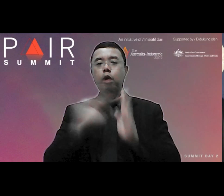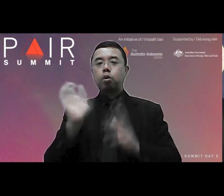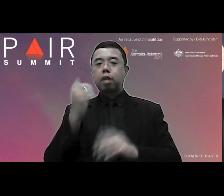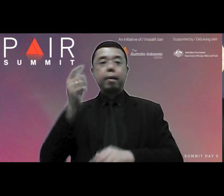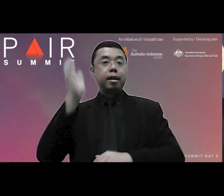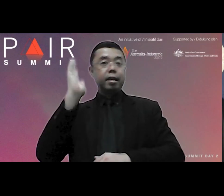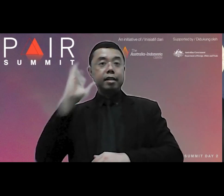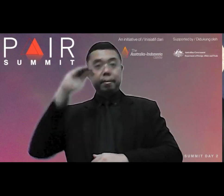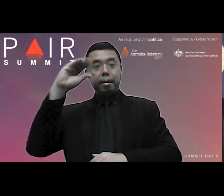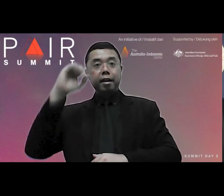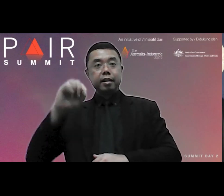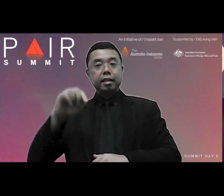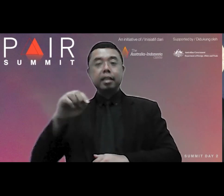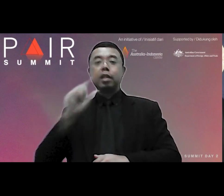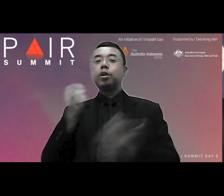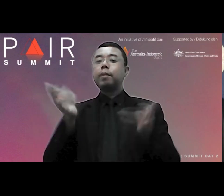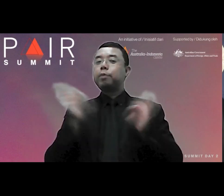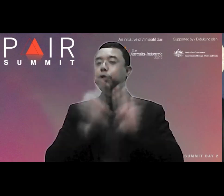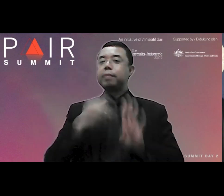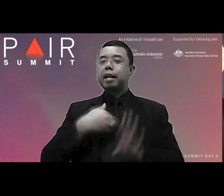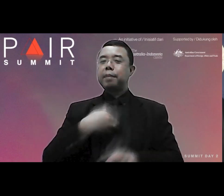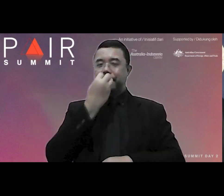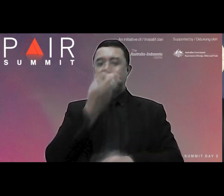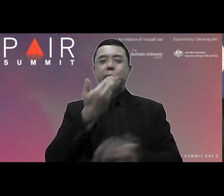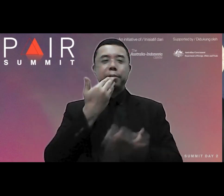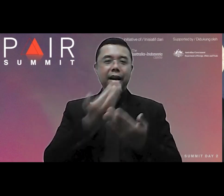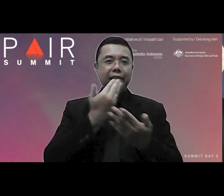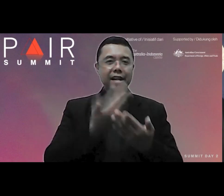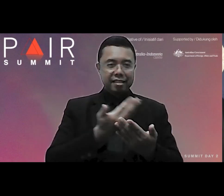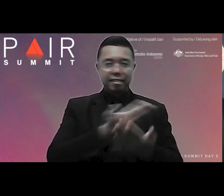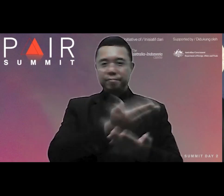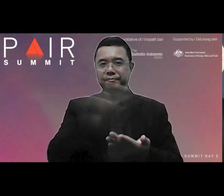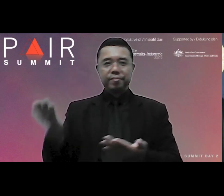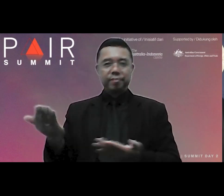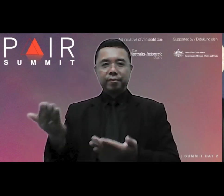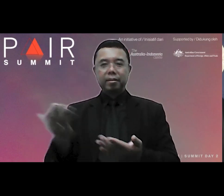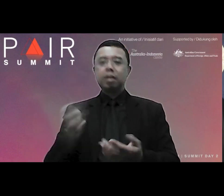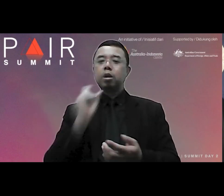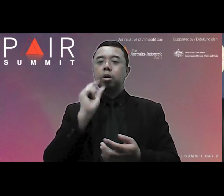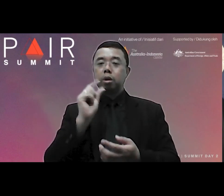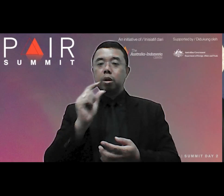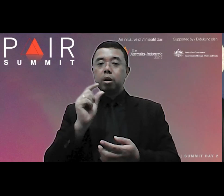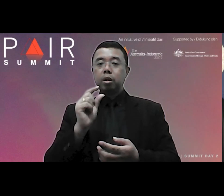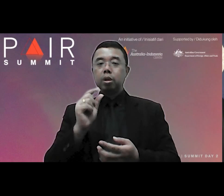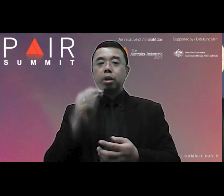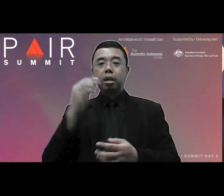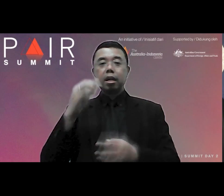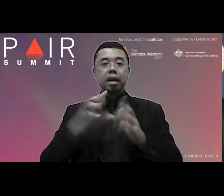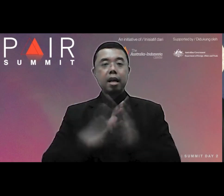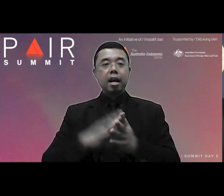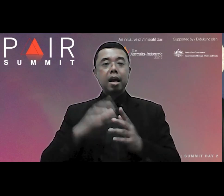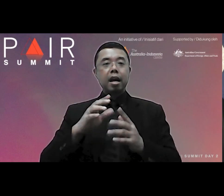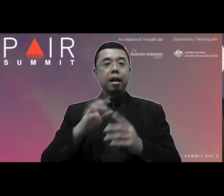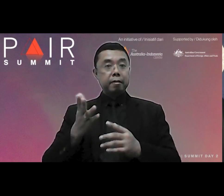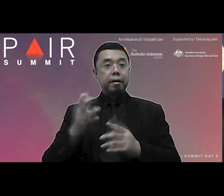like once again to say thank you very much to AIC PAIR for putting together this